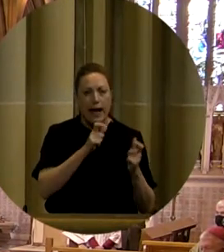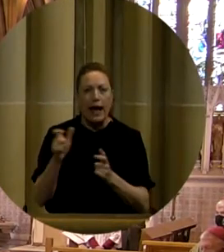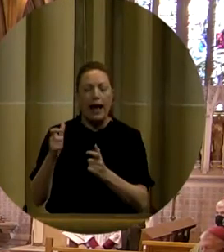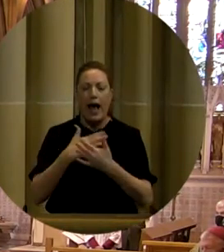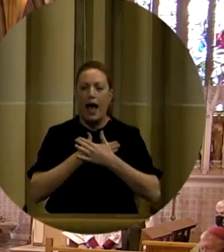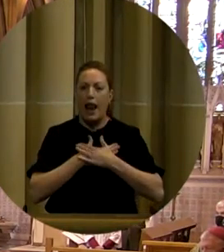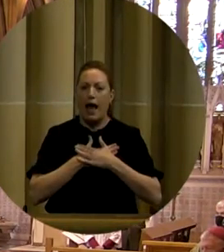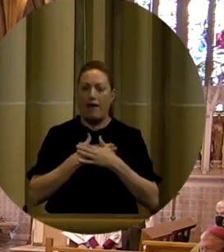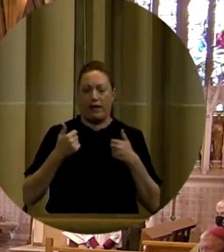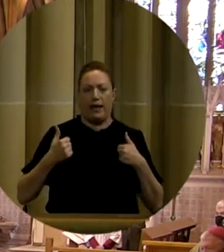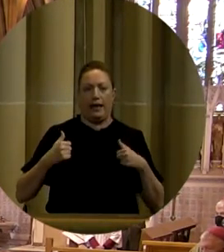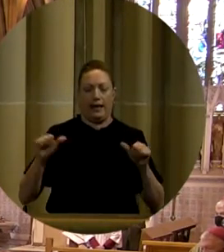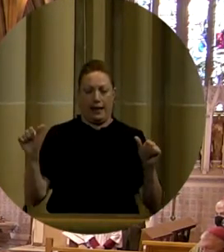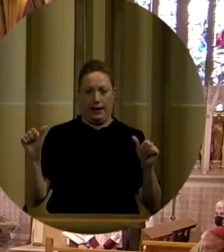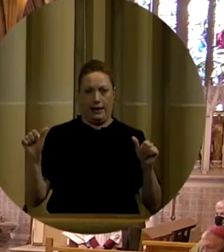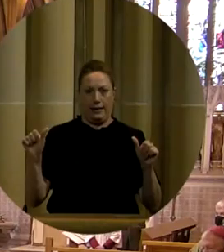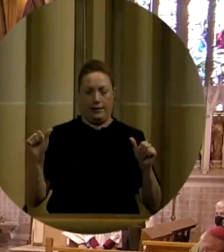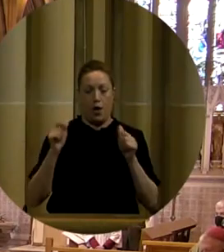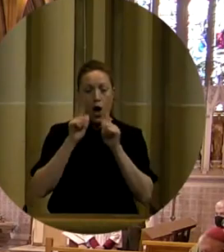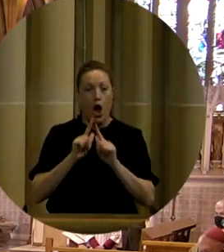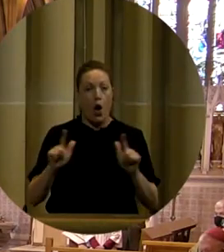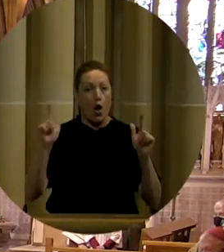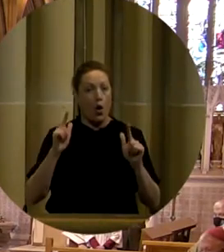peace. Lord, hear us.